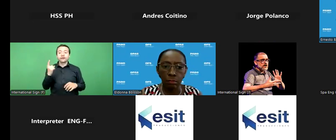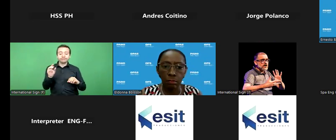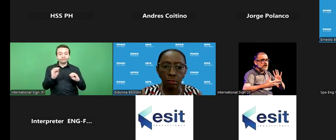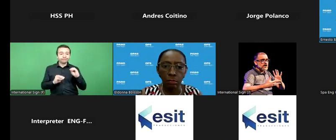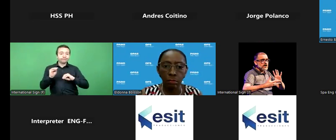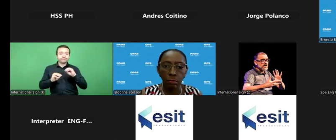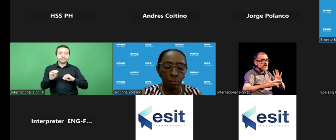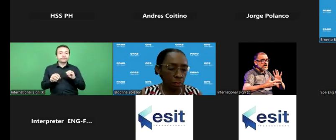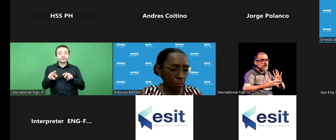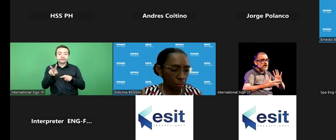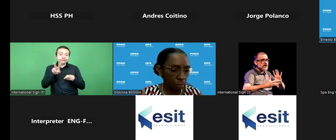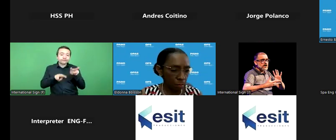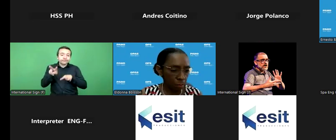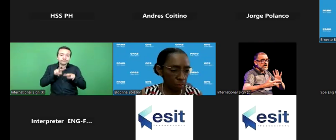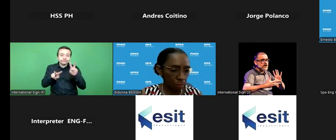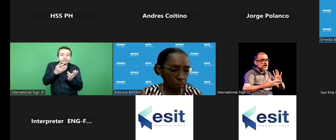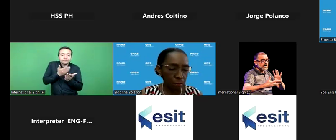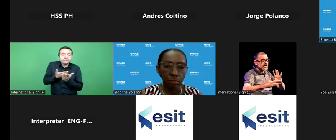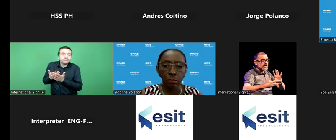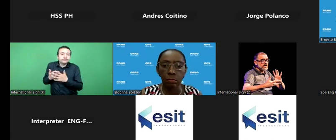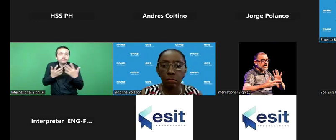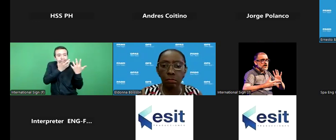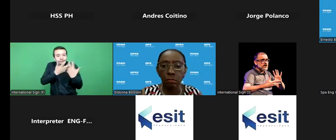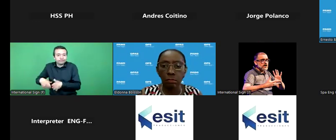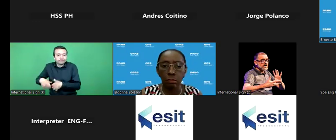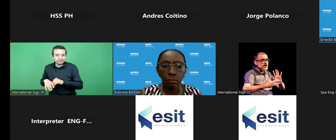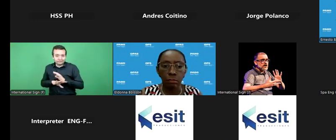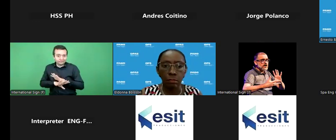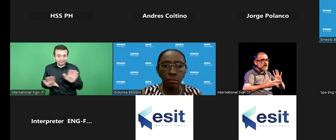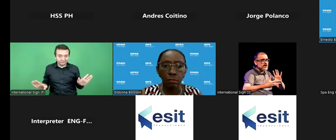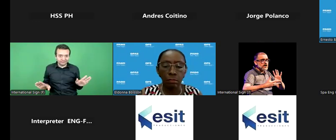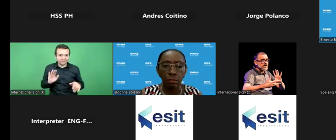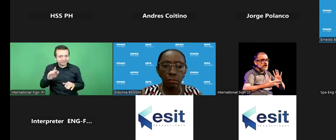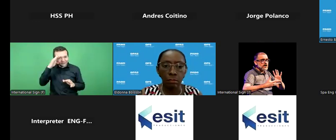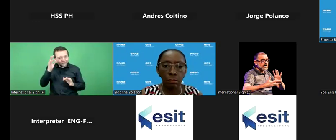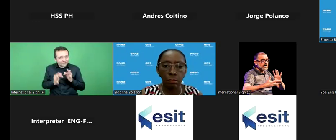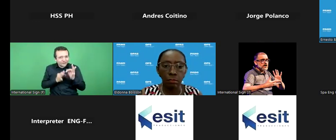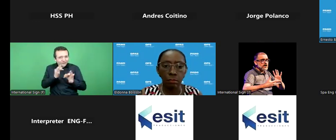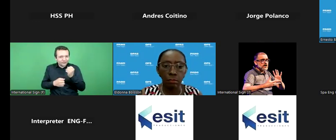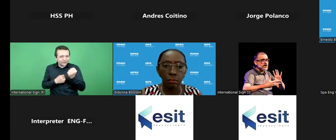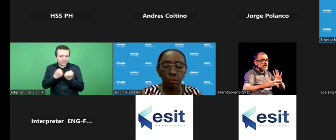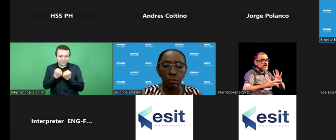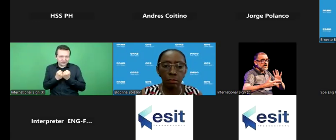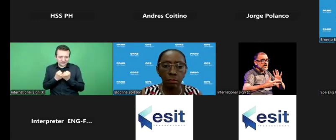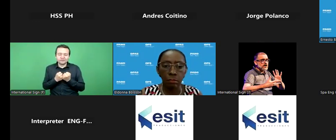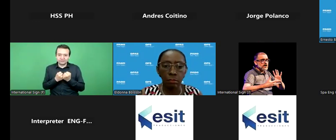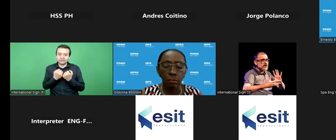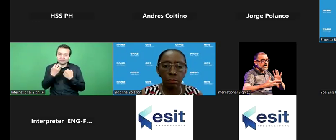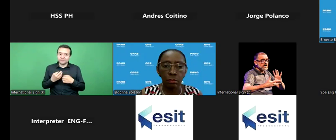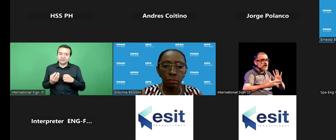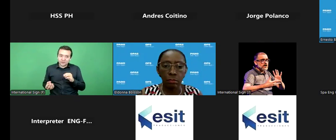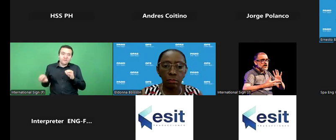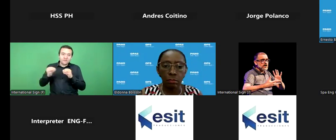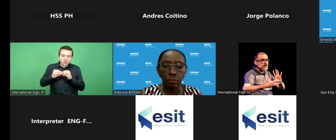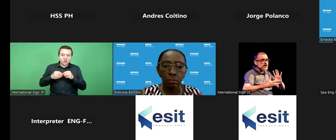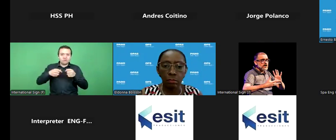process of developing the PAHO strategic plan right now. This analysis, we are already incorporating in that